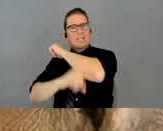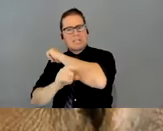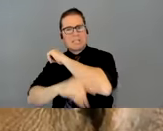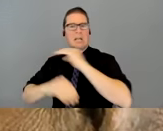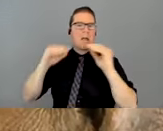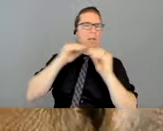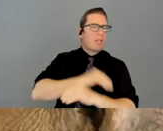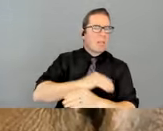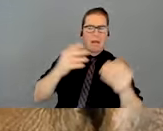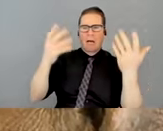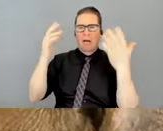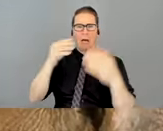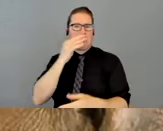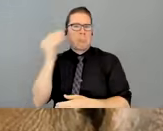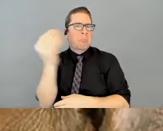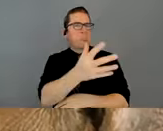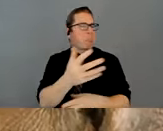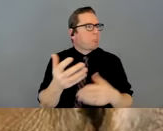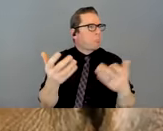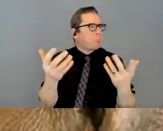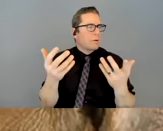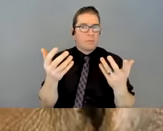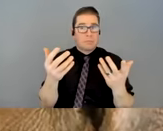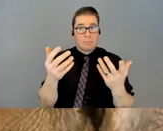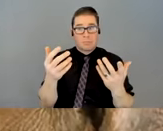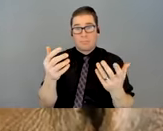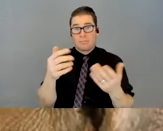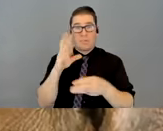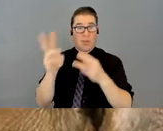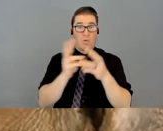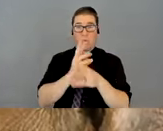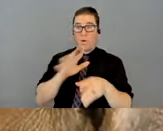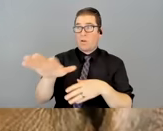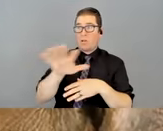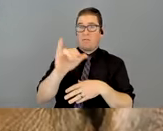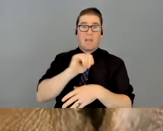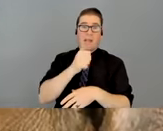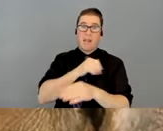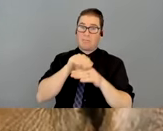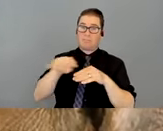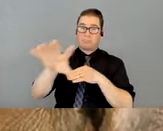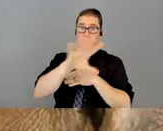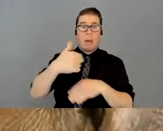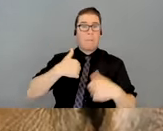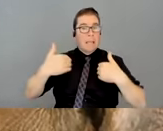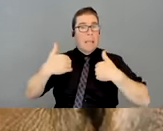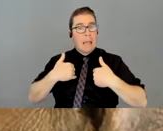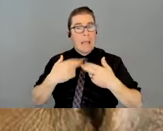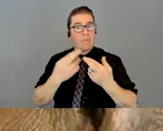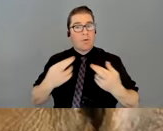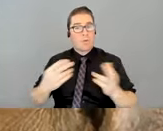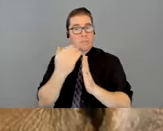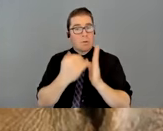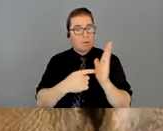I have a resource list that I pulled together. And if anybody wants a copy of mine, you can use it as a foundation. It's not perfect and, you